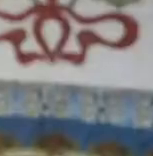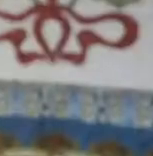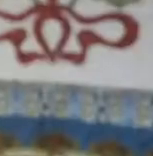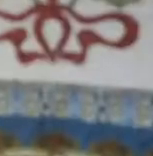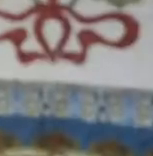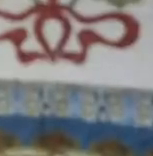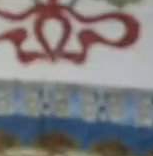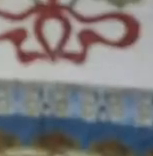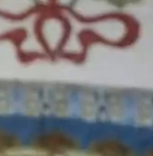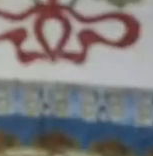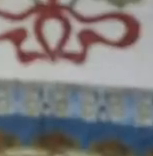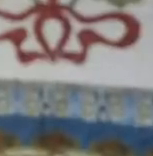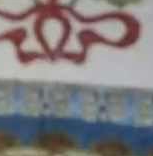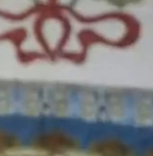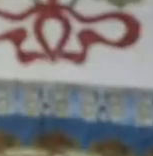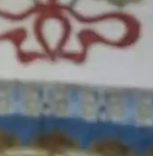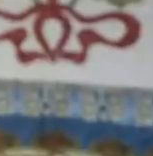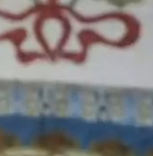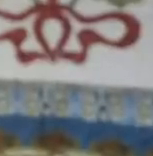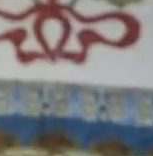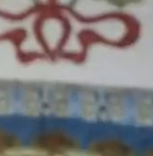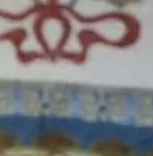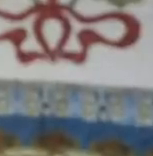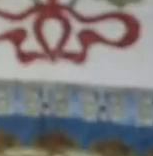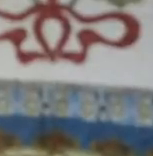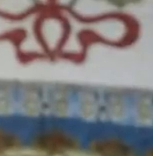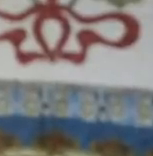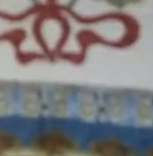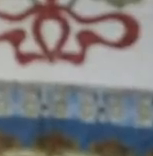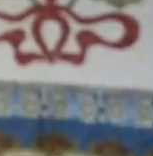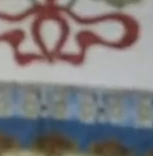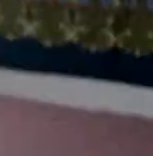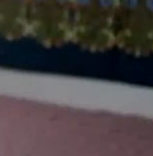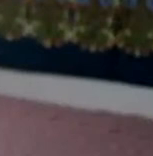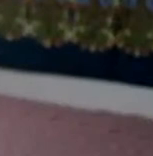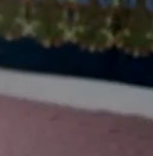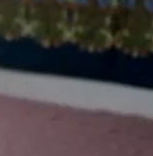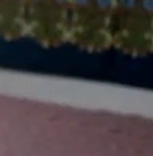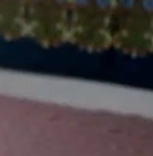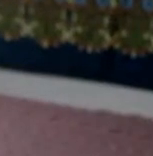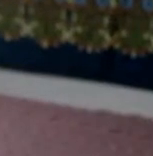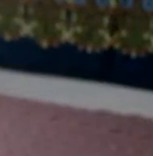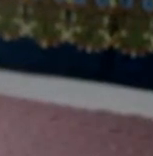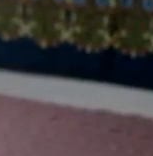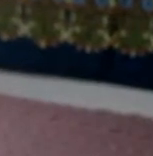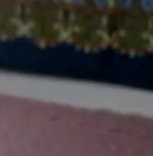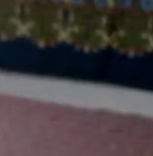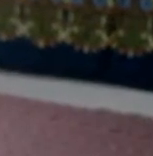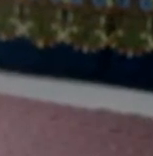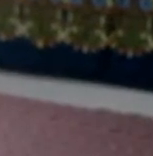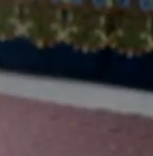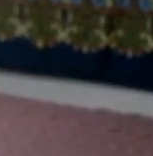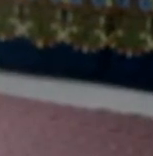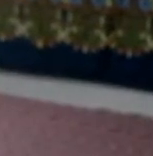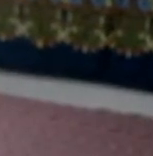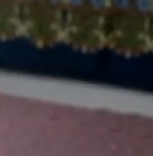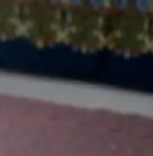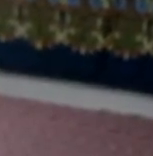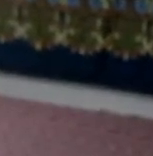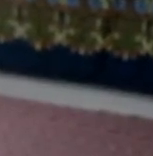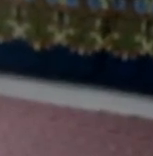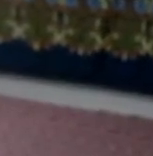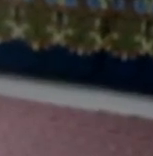us. And I know that I'm going to lose money, hours. We are one person to so